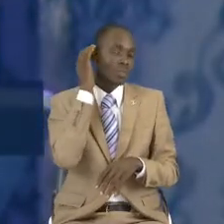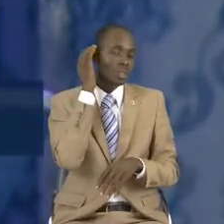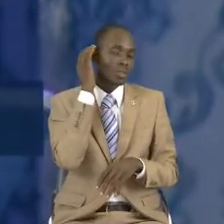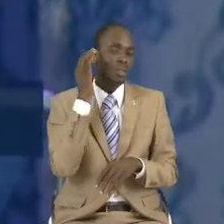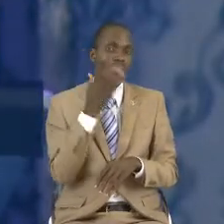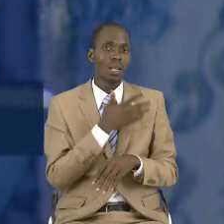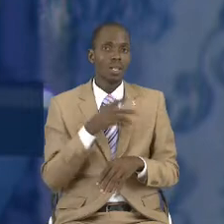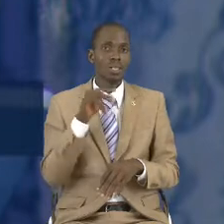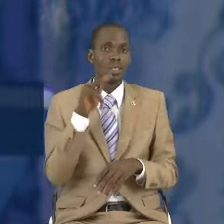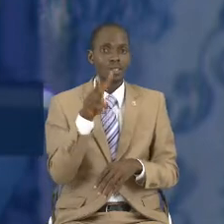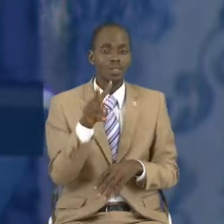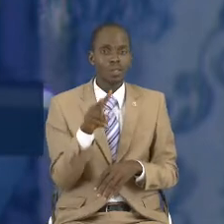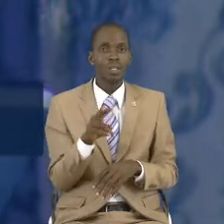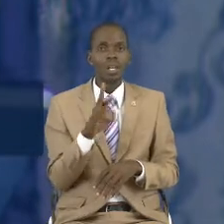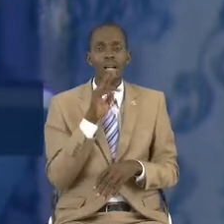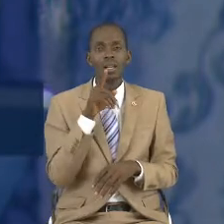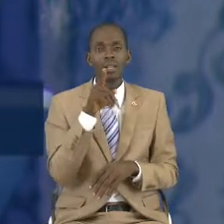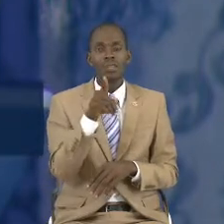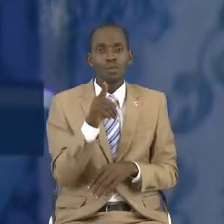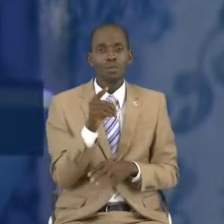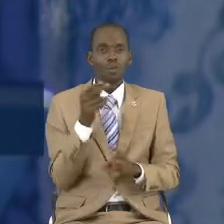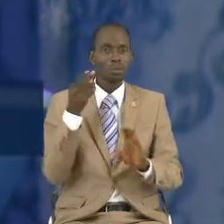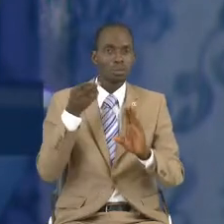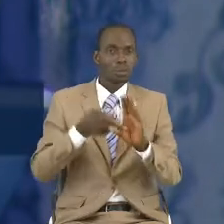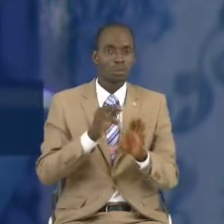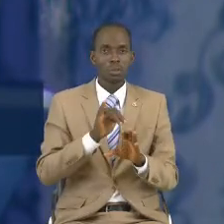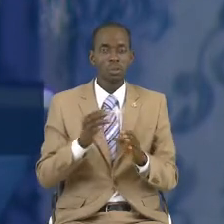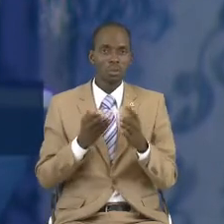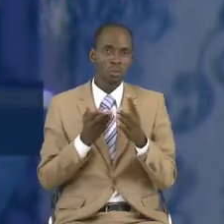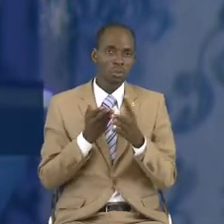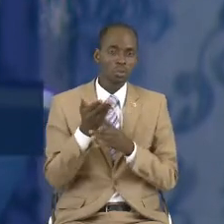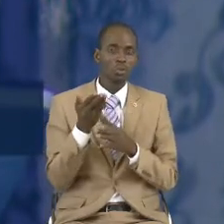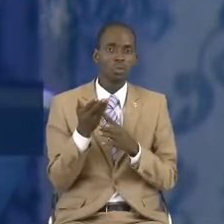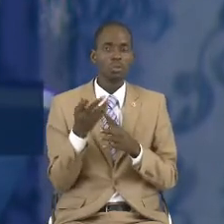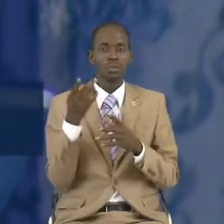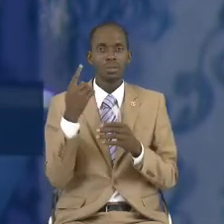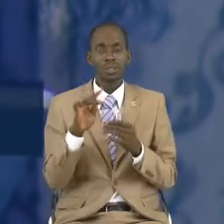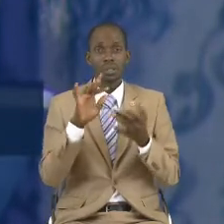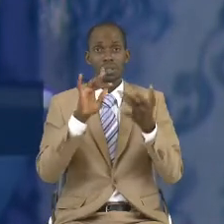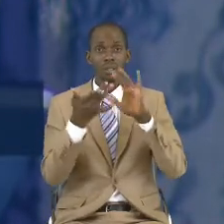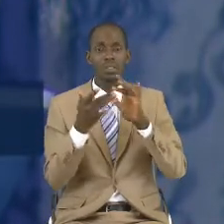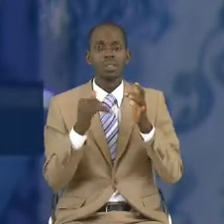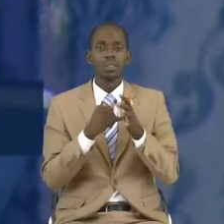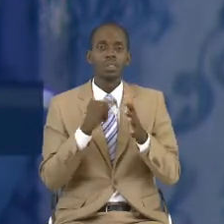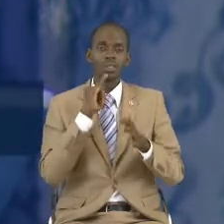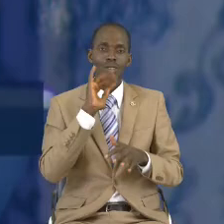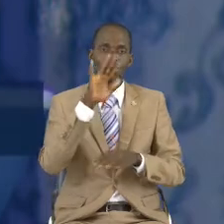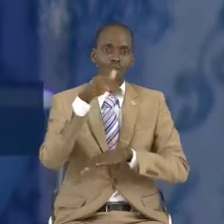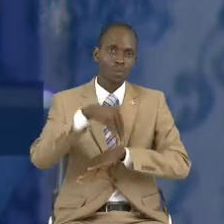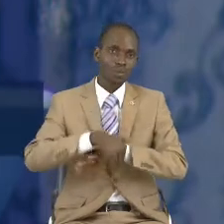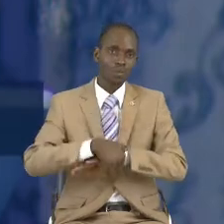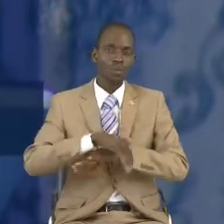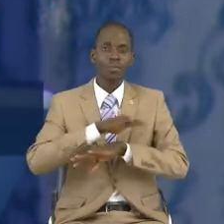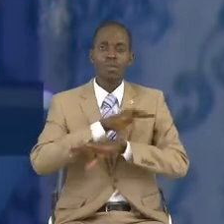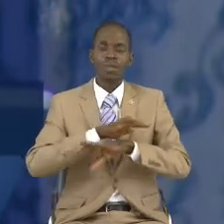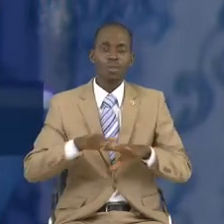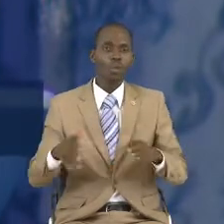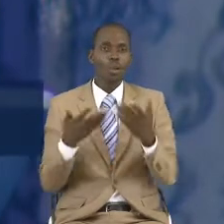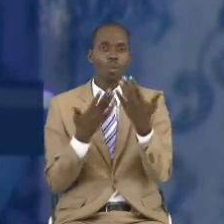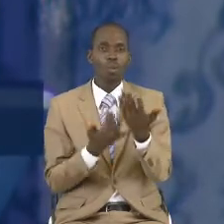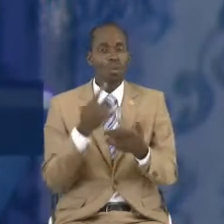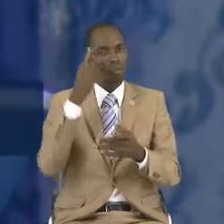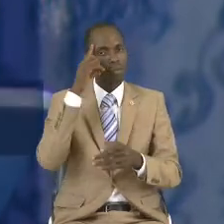are you joining us via satellite it's your night don't wait for tomorrow